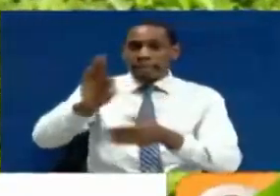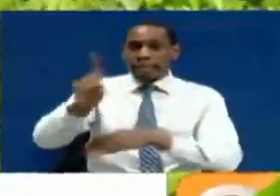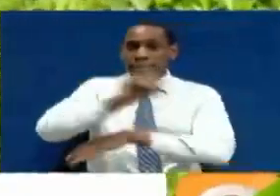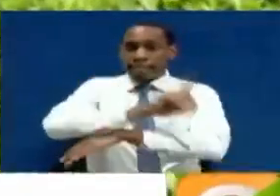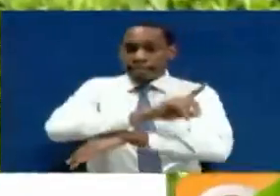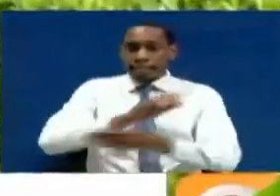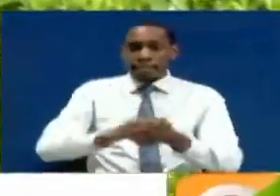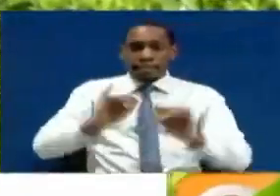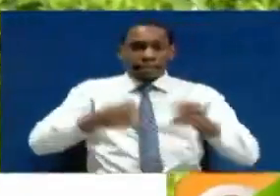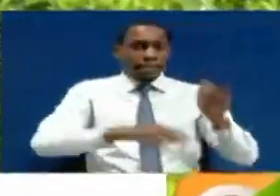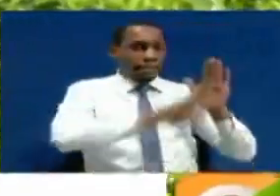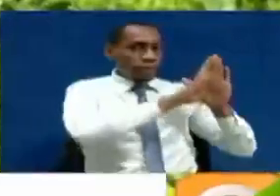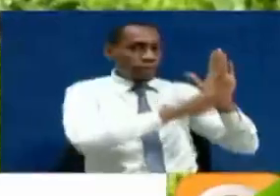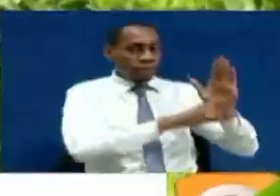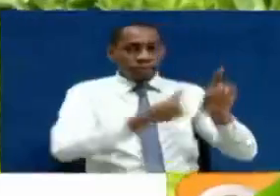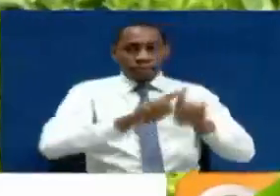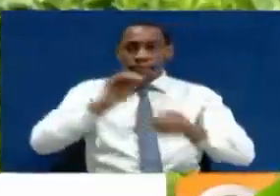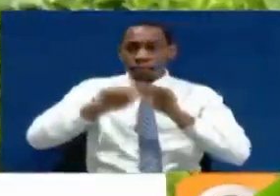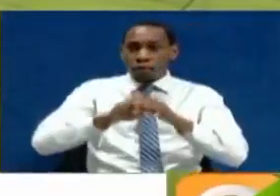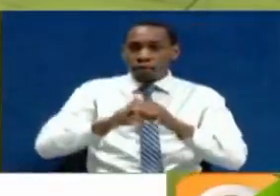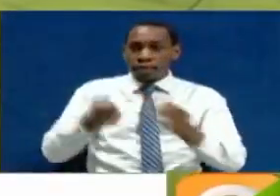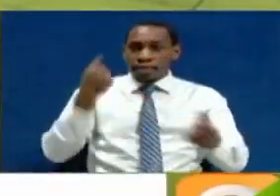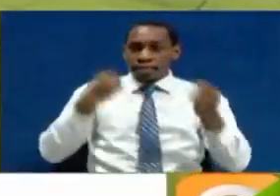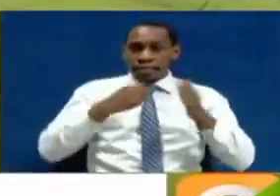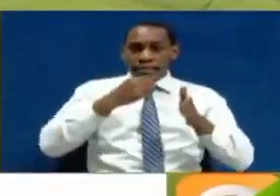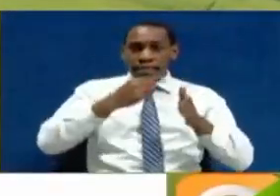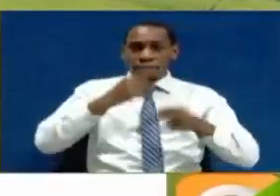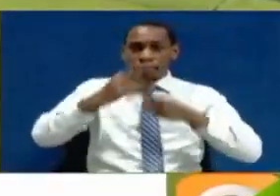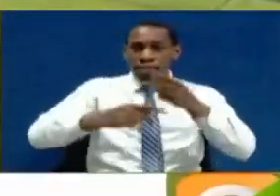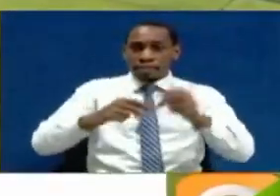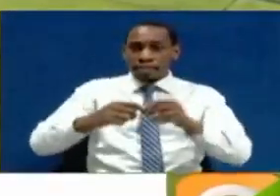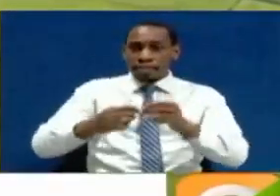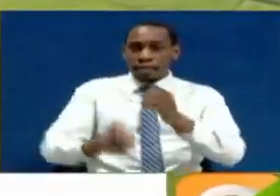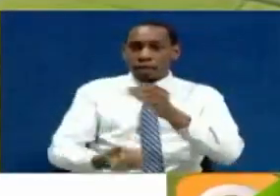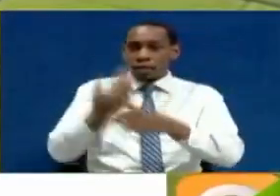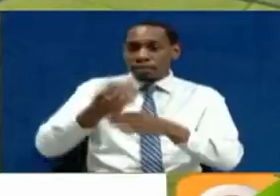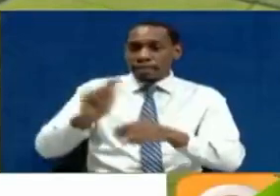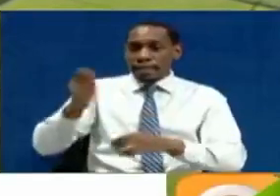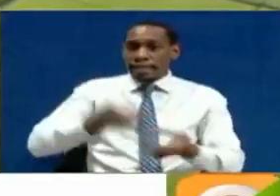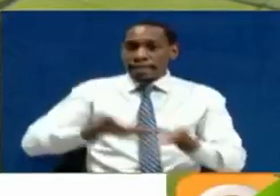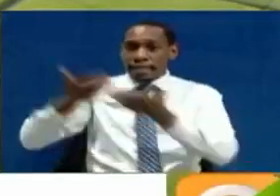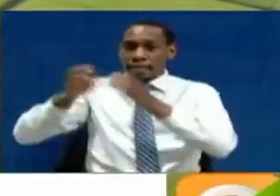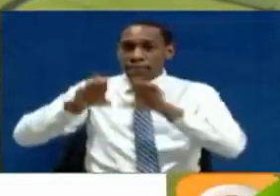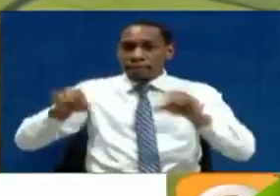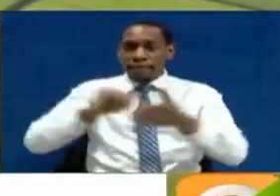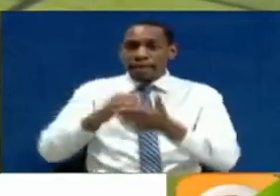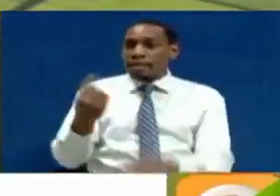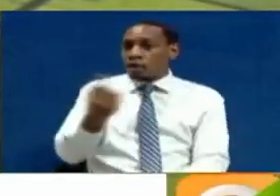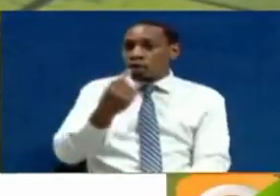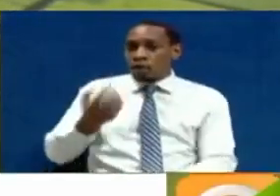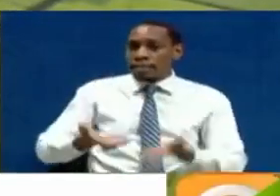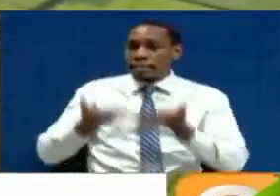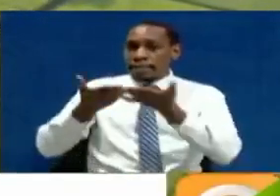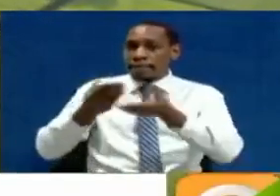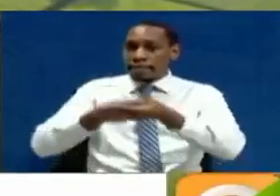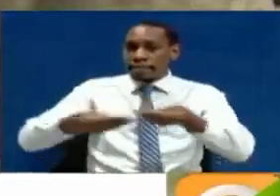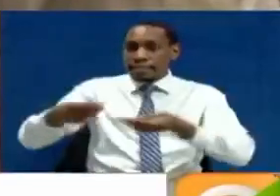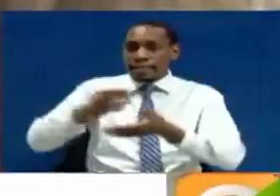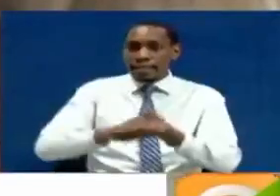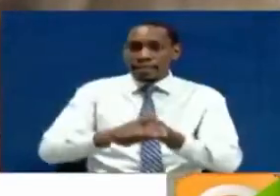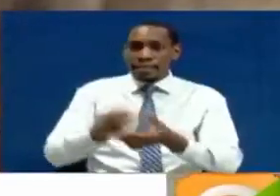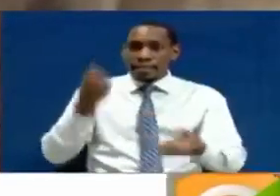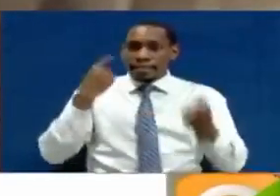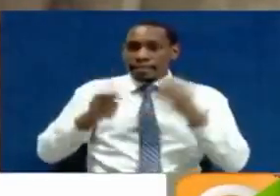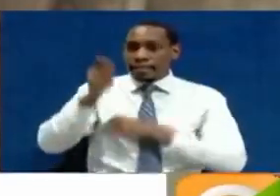days. The new regulations will also see all the tea processed and manufactured in Kenya for export market will be exclusively offered for sale at